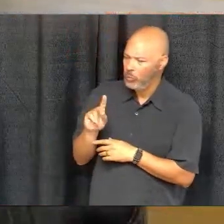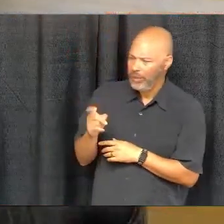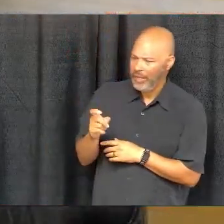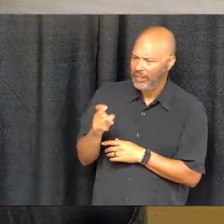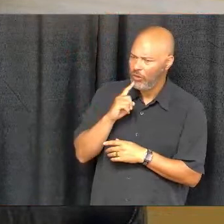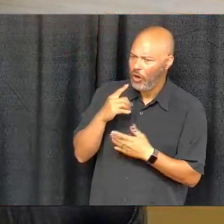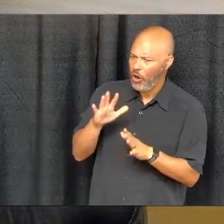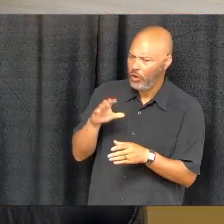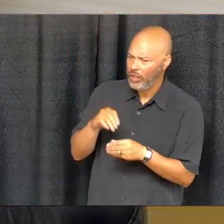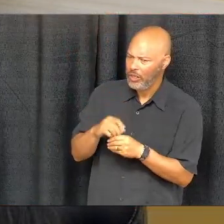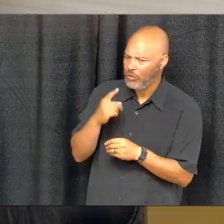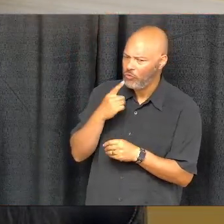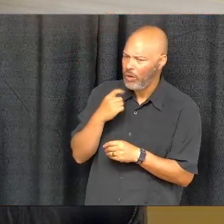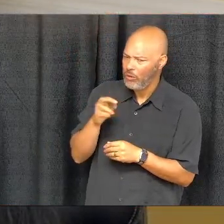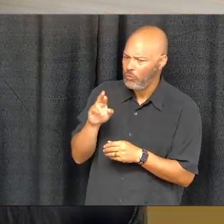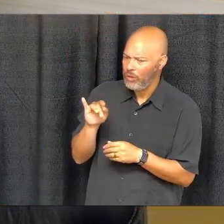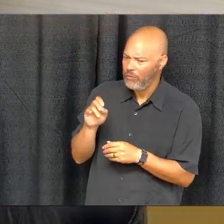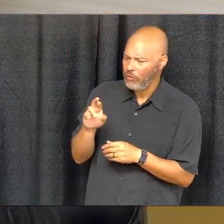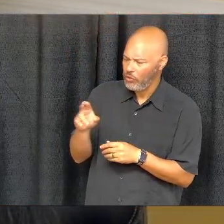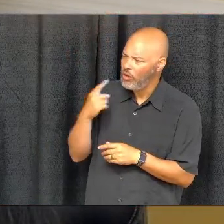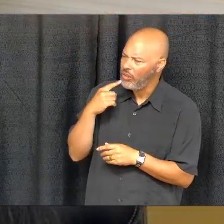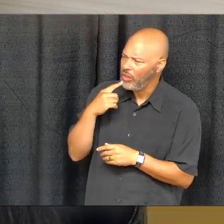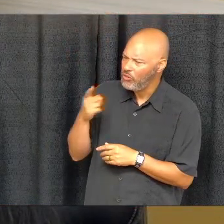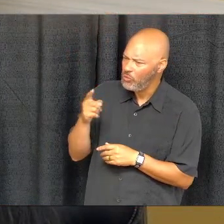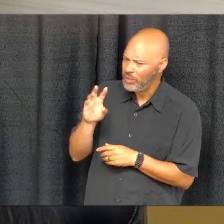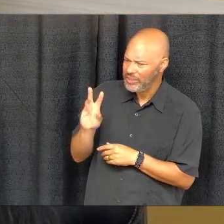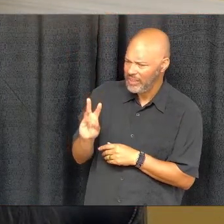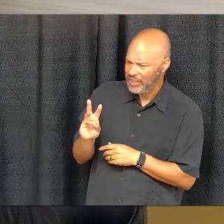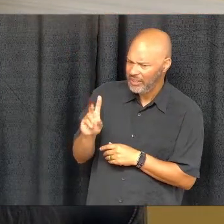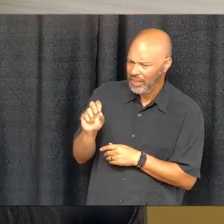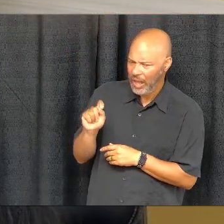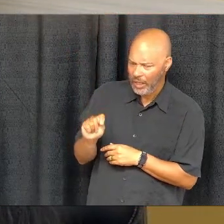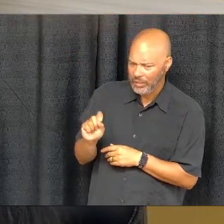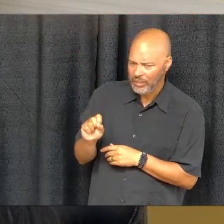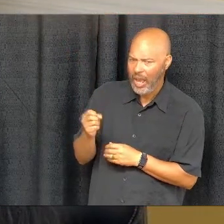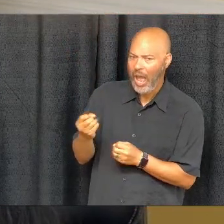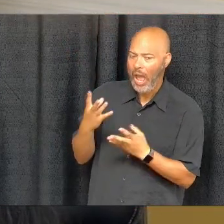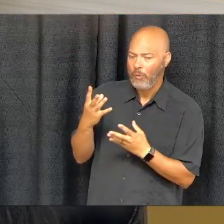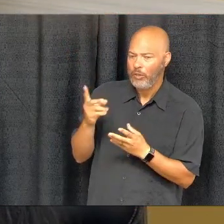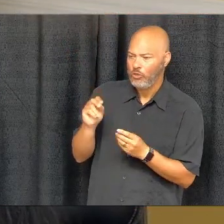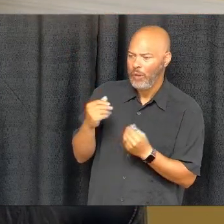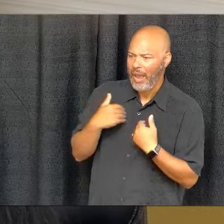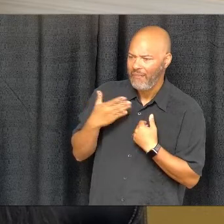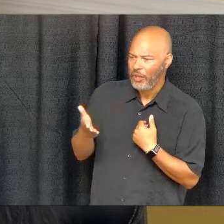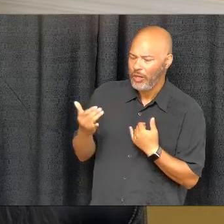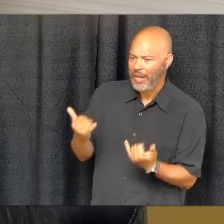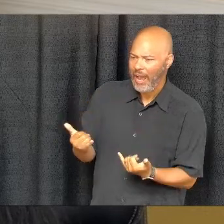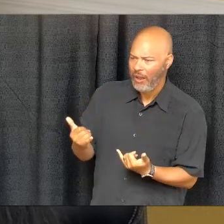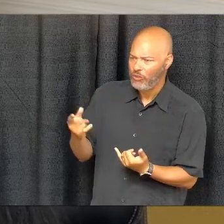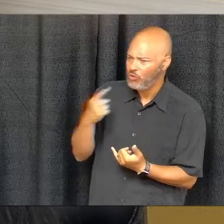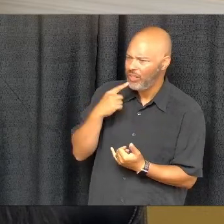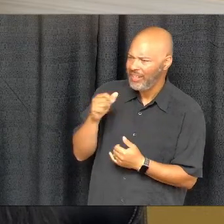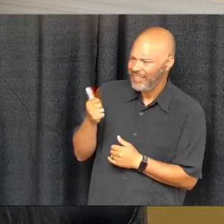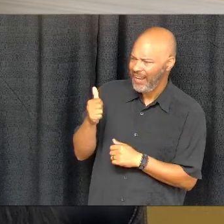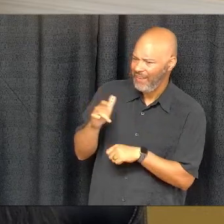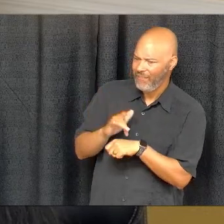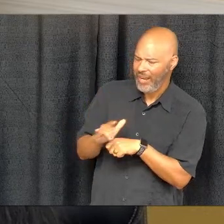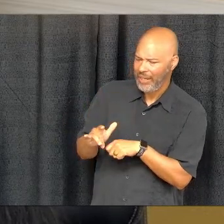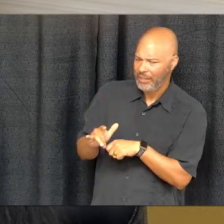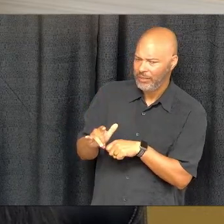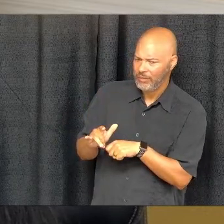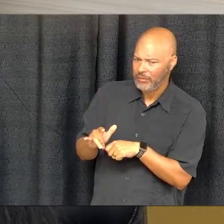already in the Red River neighborhood area? I know you said there was 6 lots, but how many do we have there now? I know you said there's 10 vacant